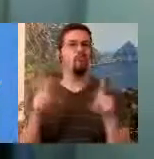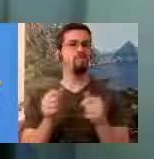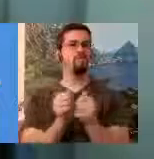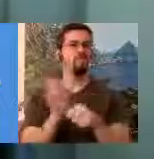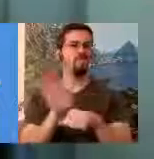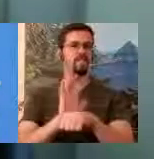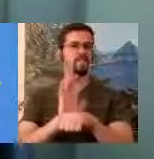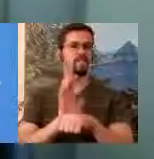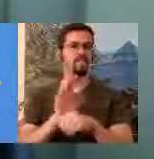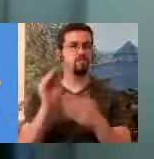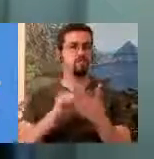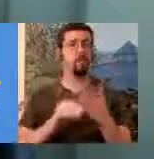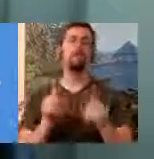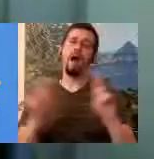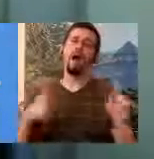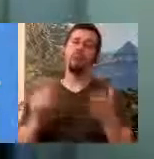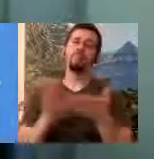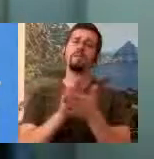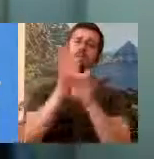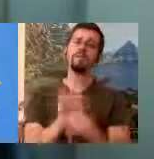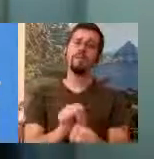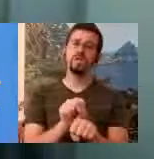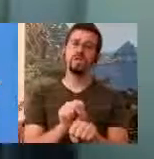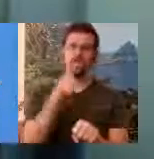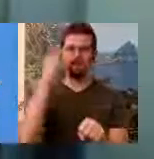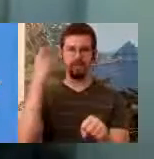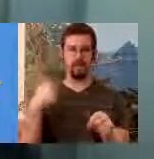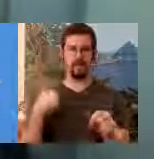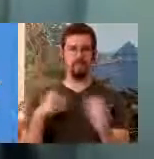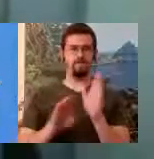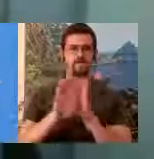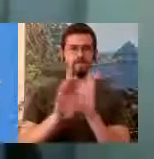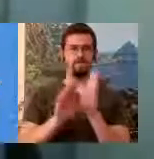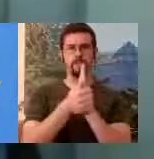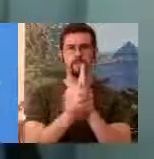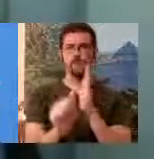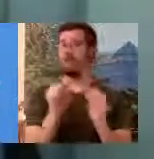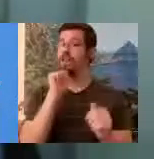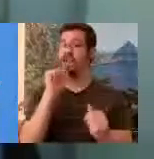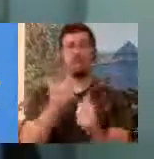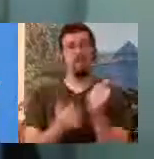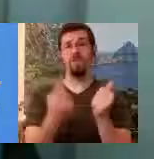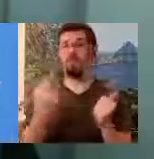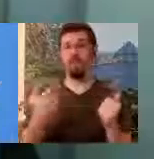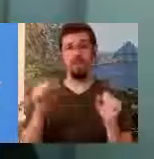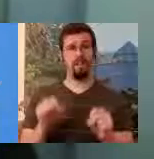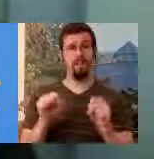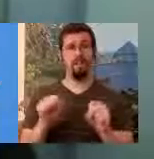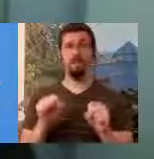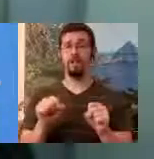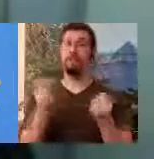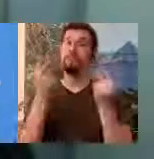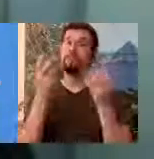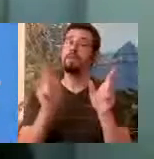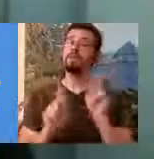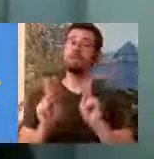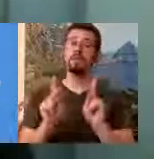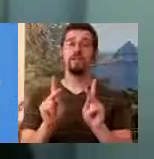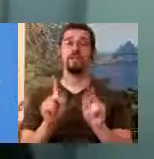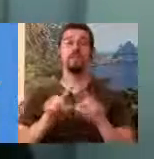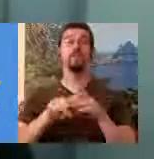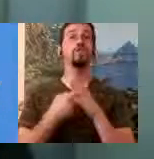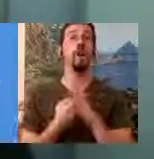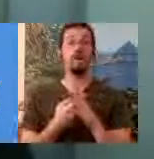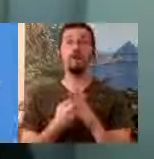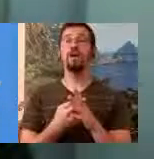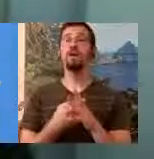And I've gotten used to it because I have the skill. Not everybody can. It's really hard. And a lot of people start out receptive and then they realize,